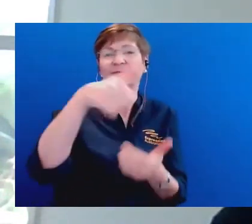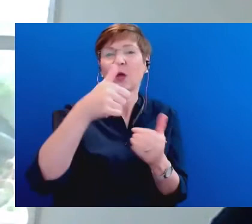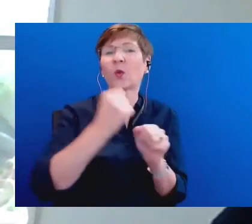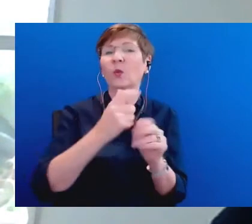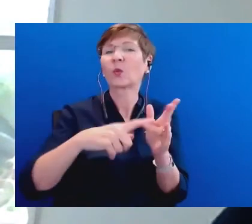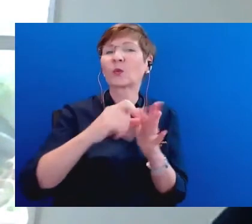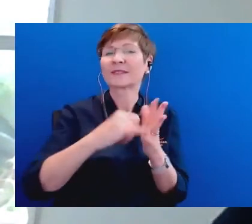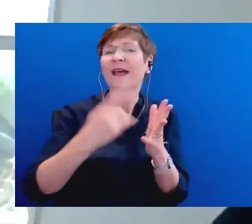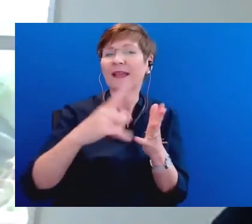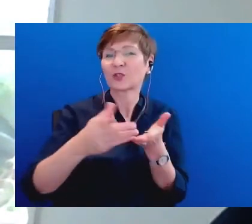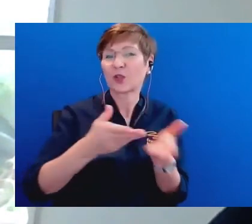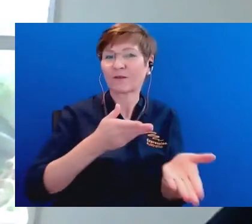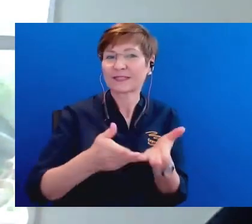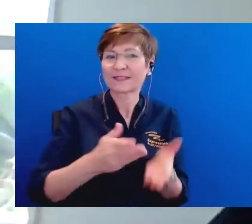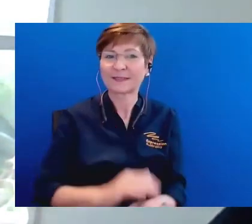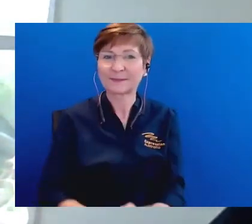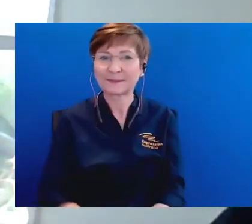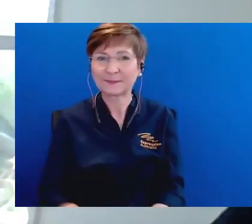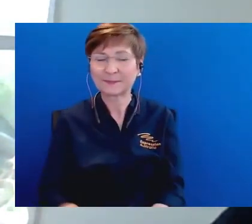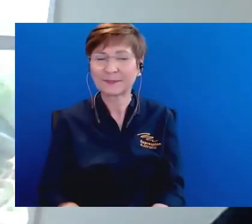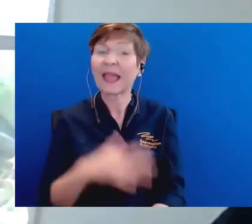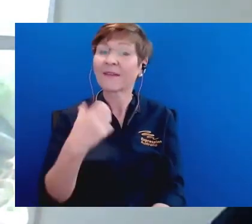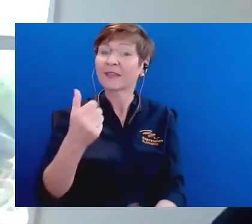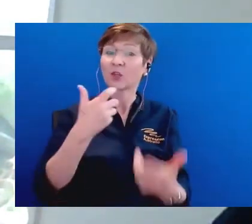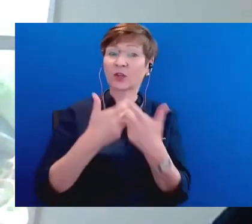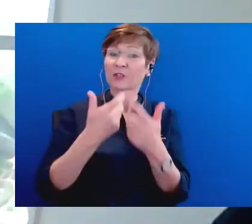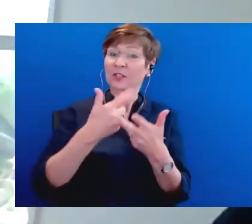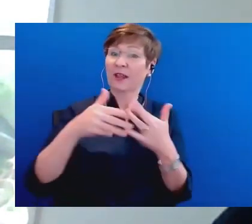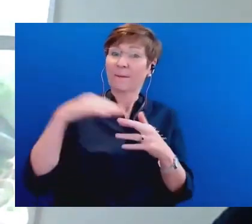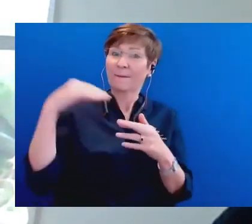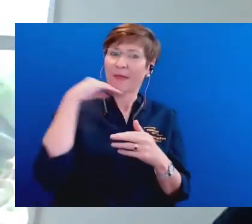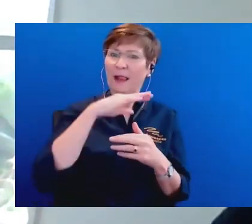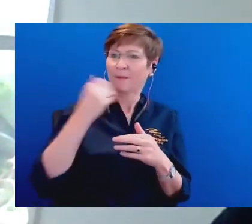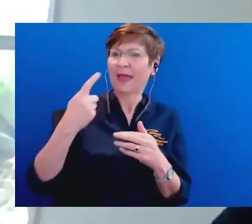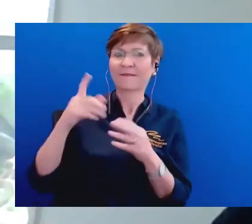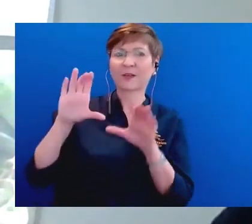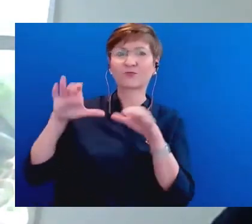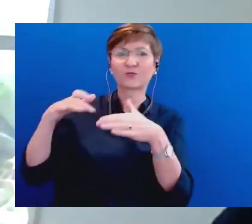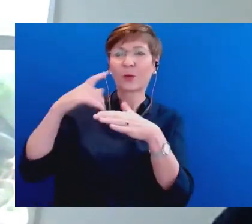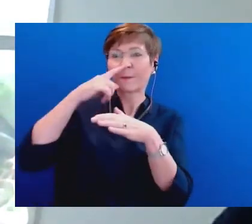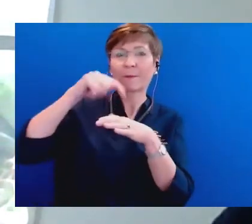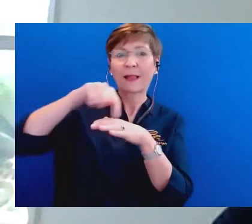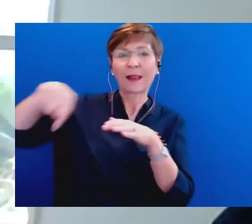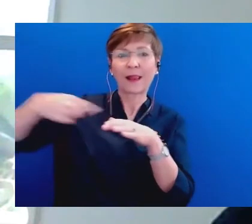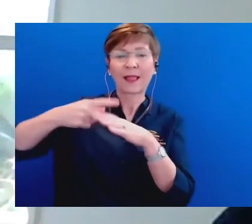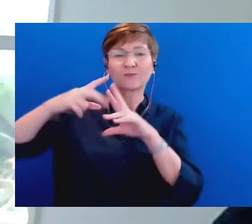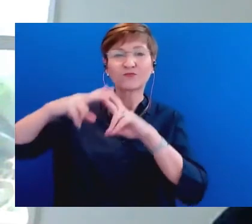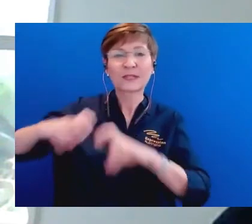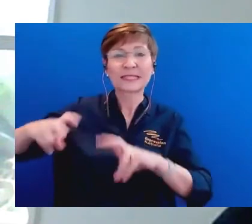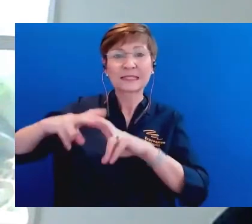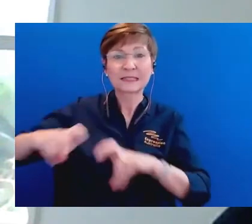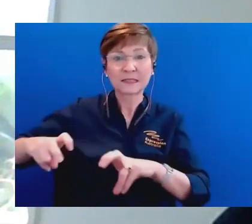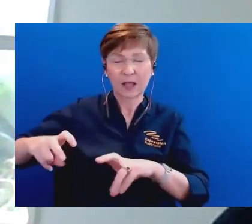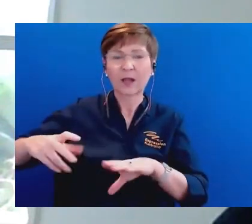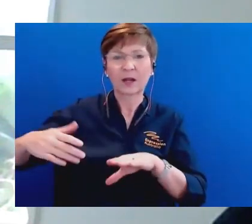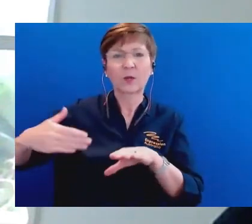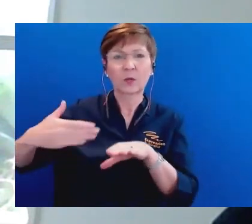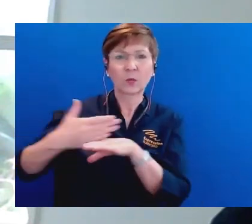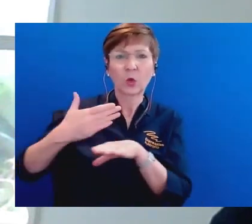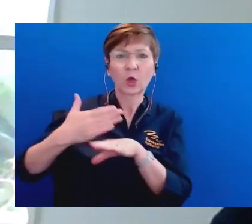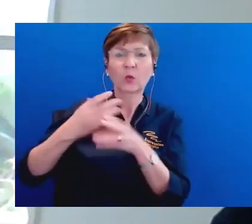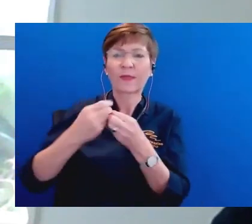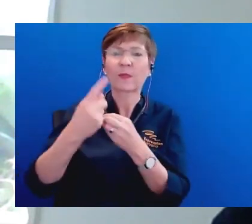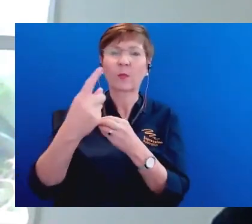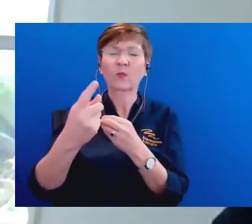A team of researchers at the University of Melbourne has been working with essential and basic service